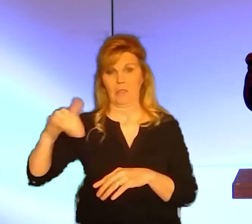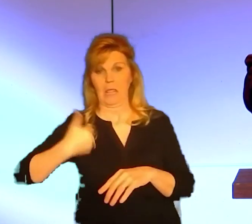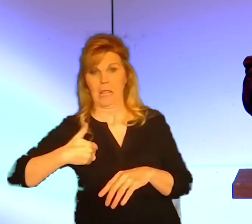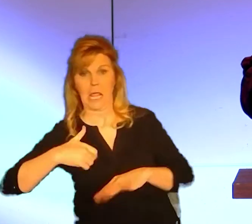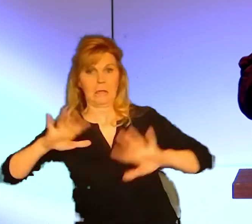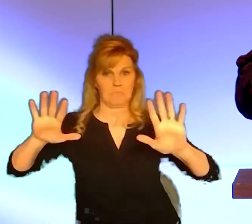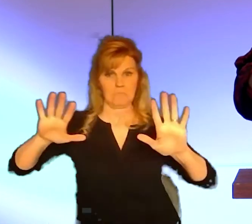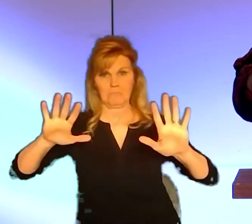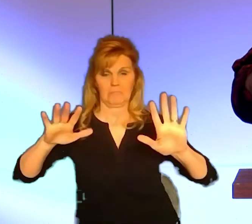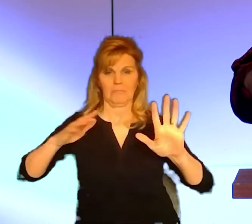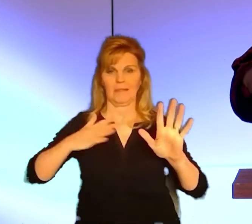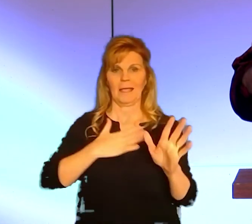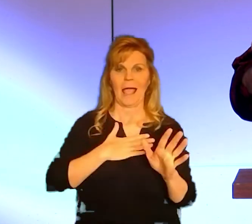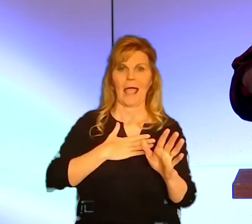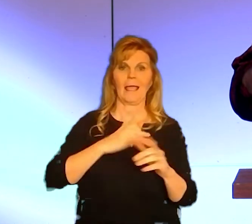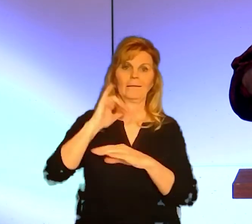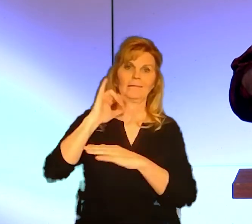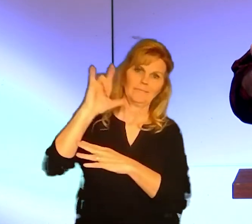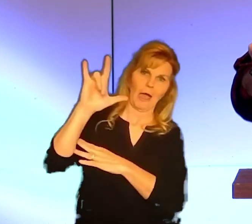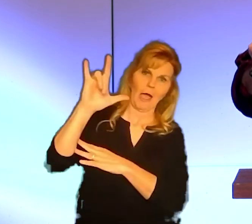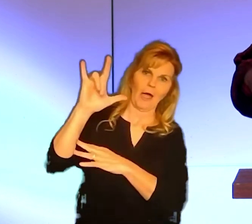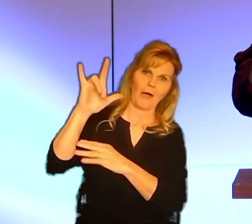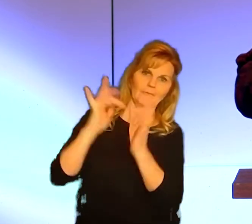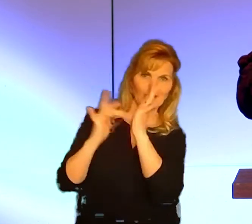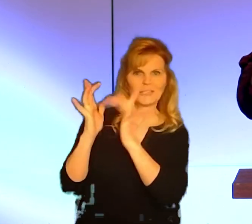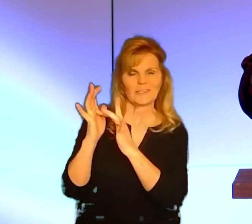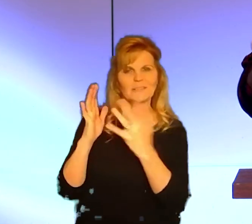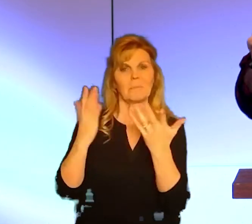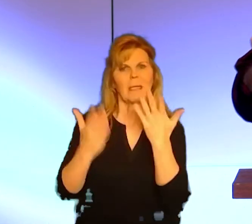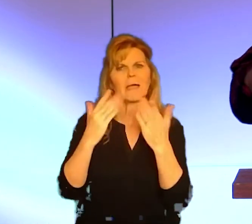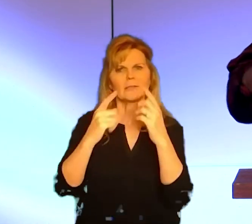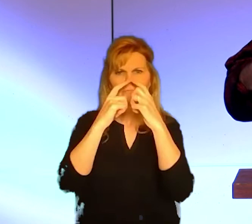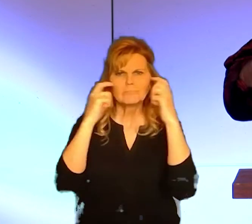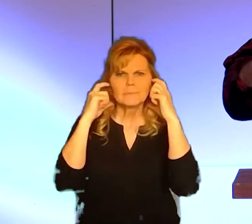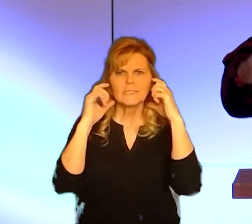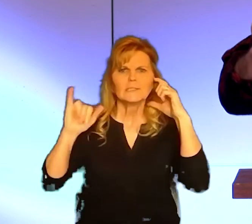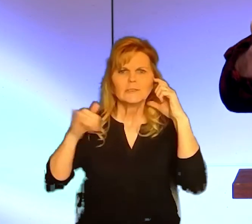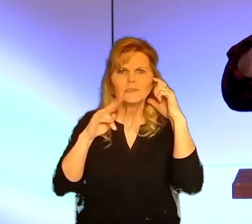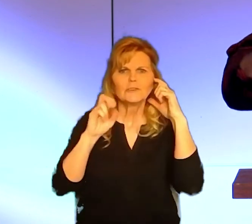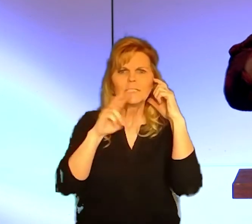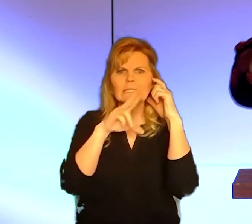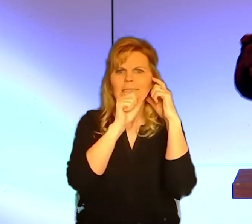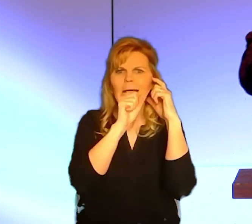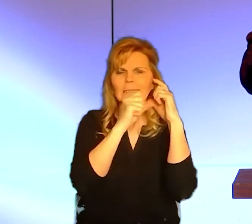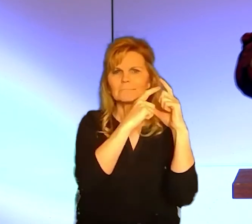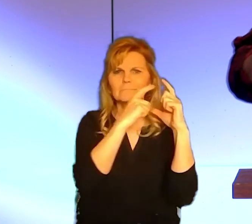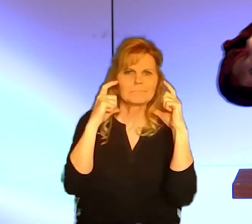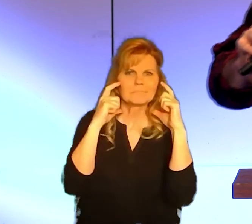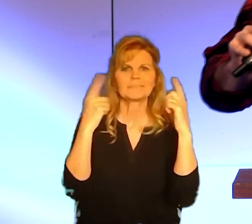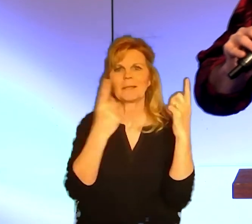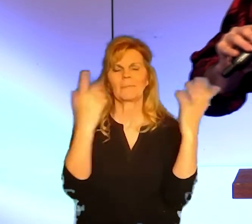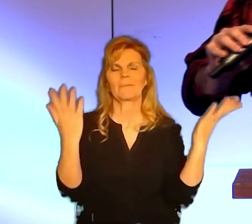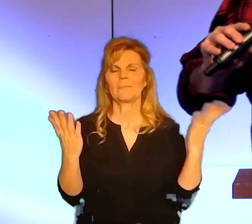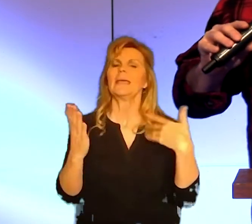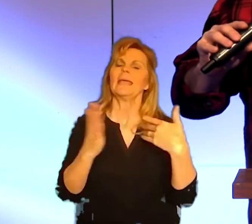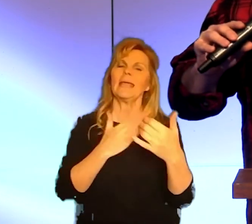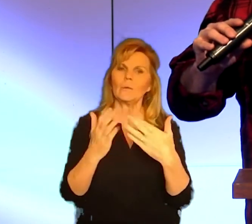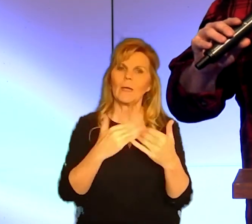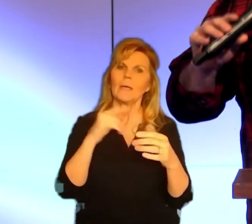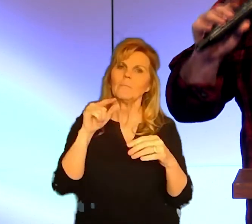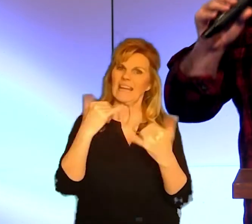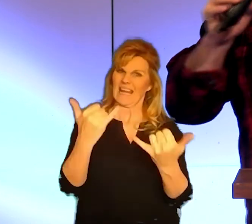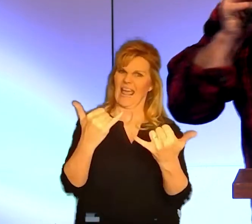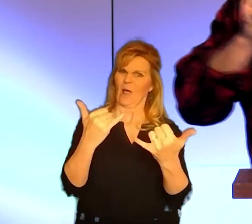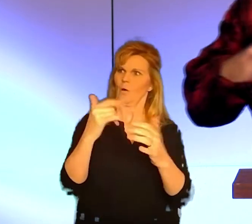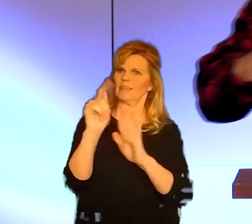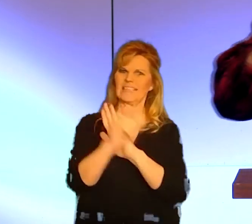Crips Bloods, like, I love Jesus, like, maybe need to get like a Jesus bandana or something, but this is something different,